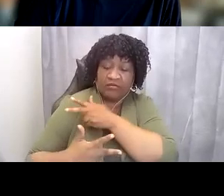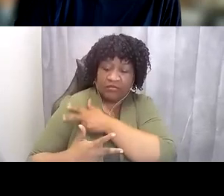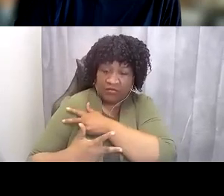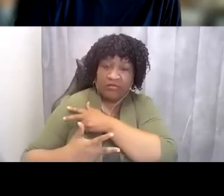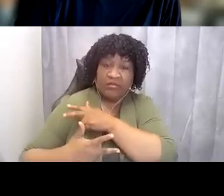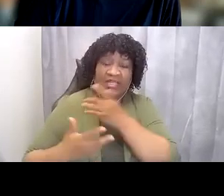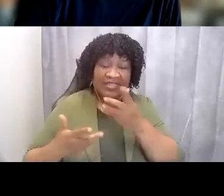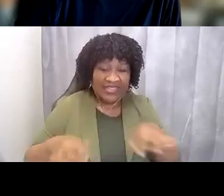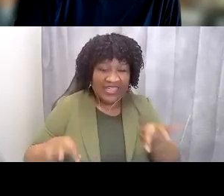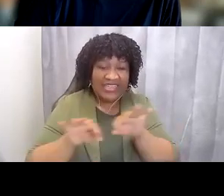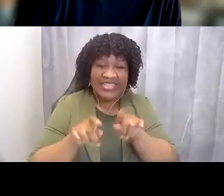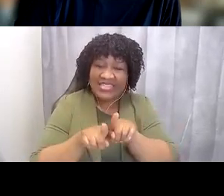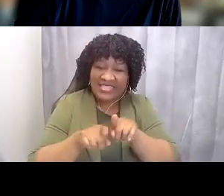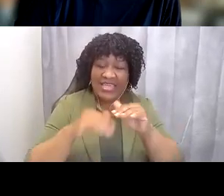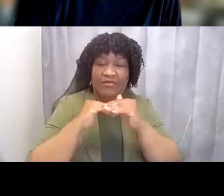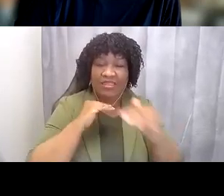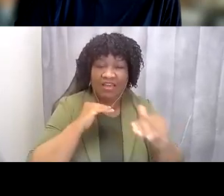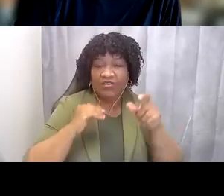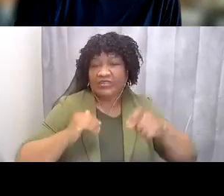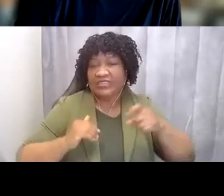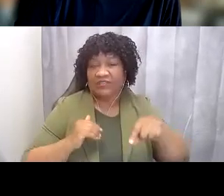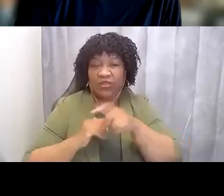immunocompromised at the same level of